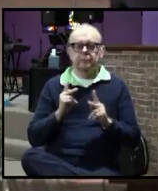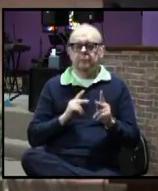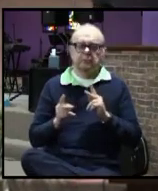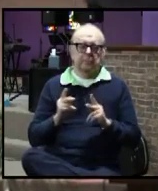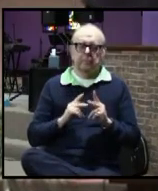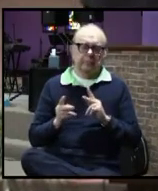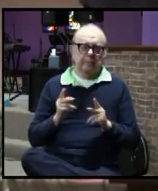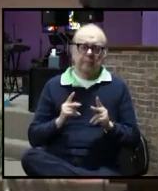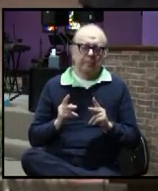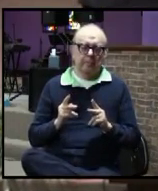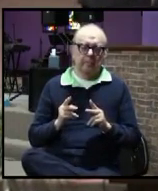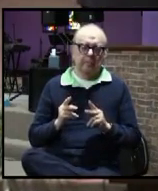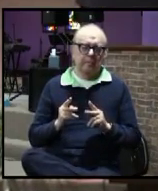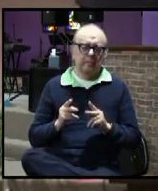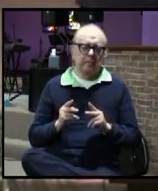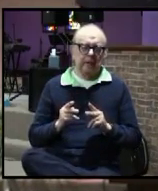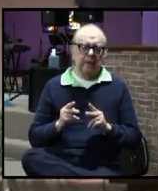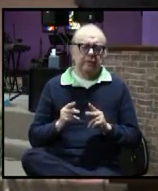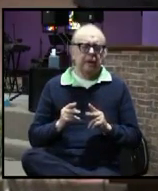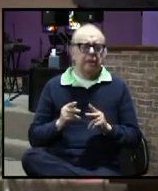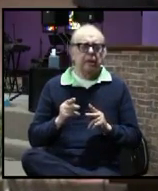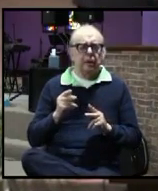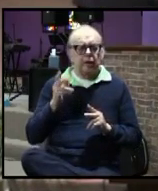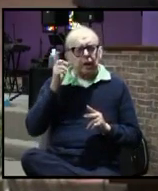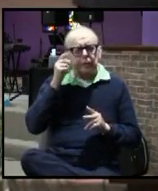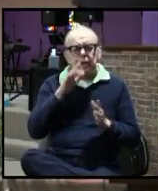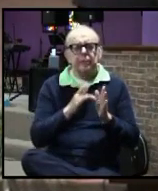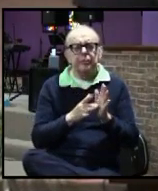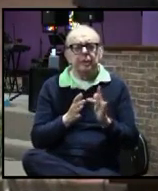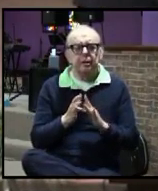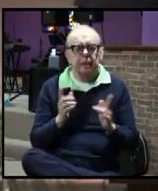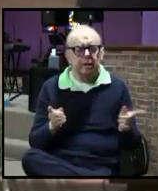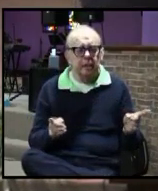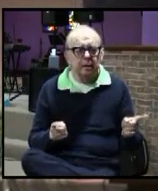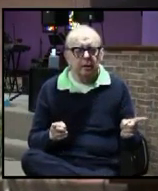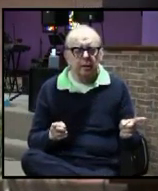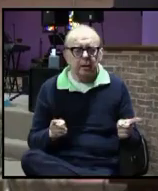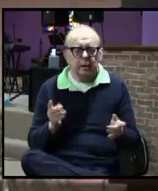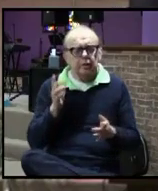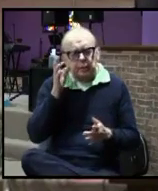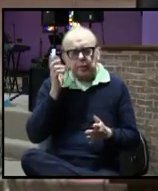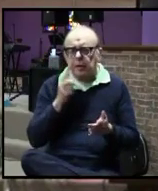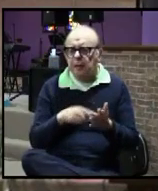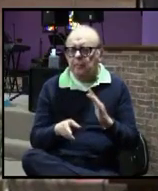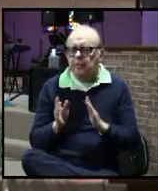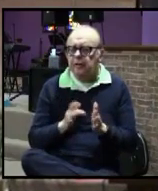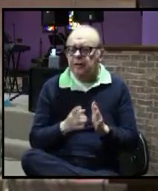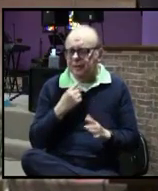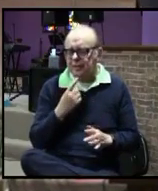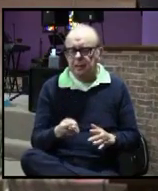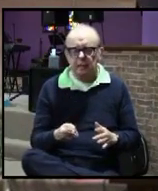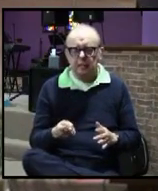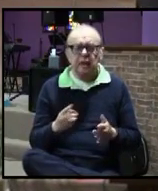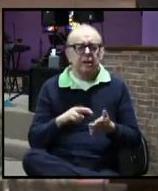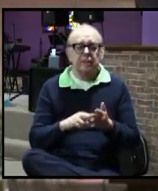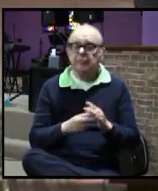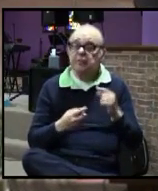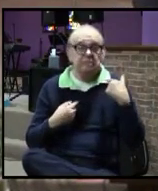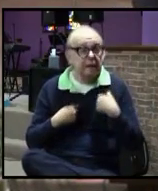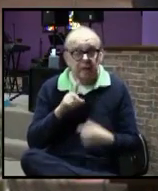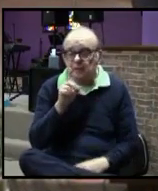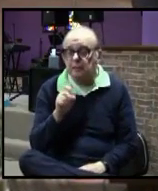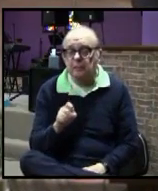would have been turning to each other going, do you hear what he's saying? Do you hear what he's saying? Is this true? Do you think this means